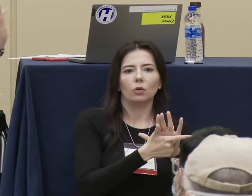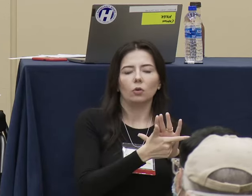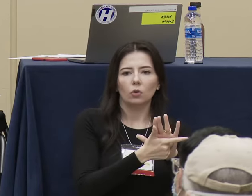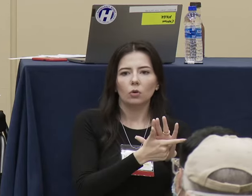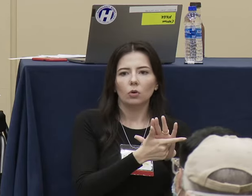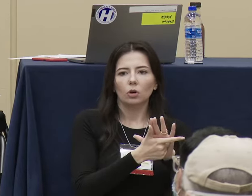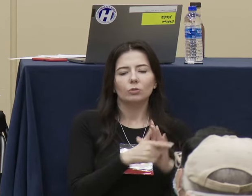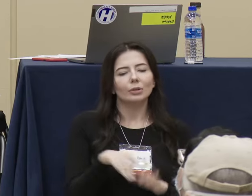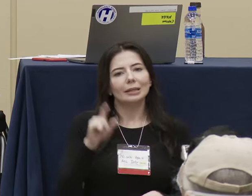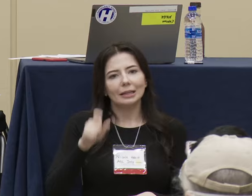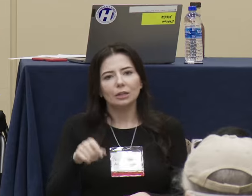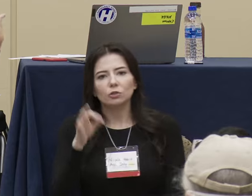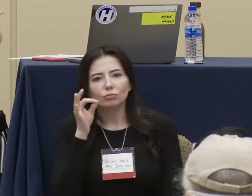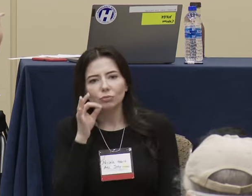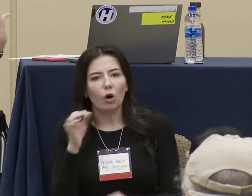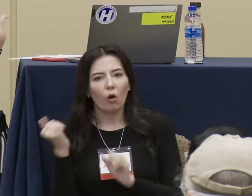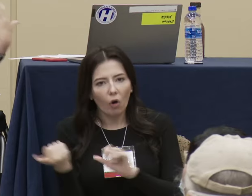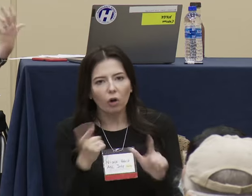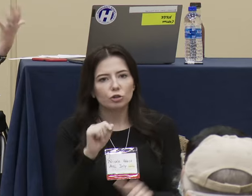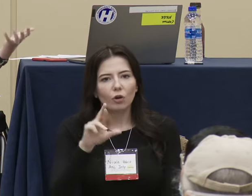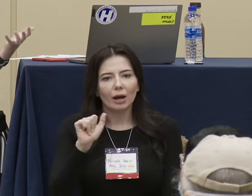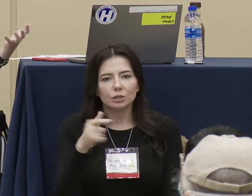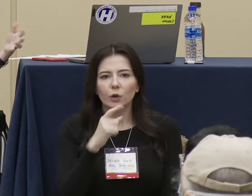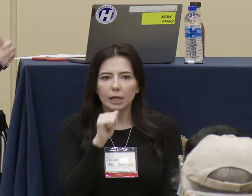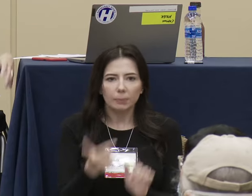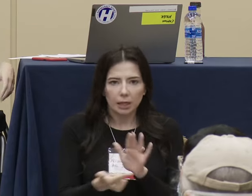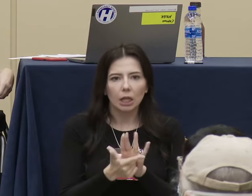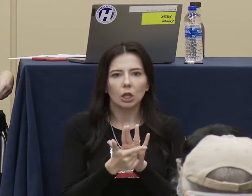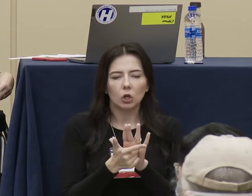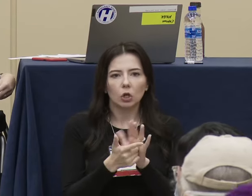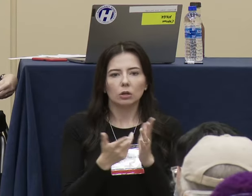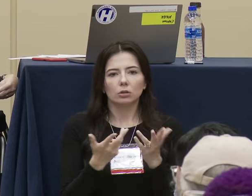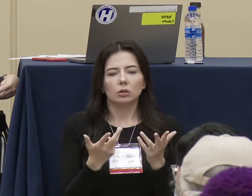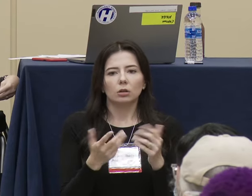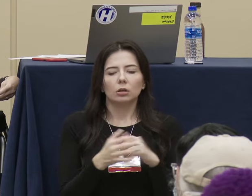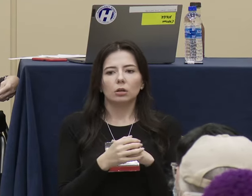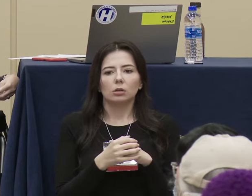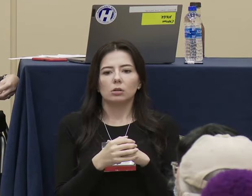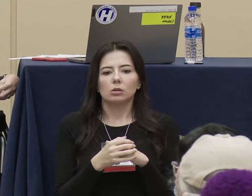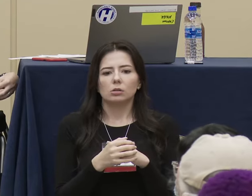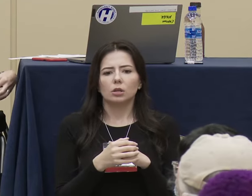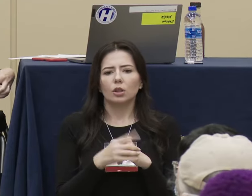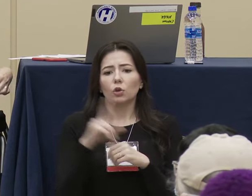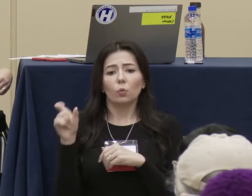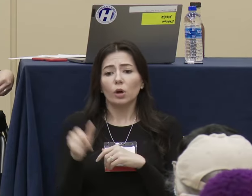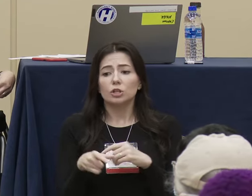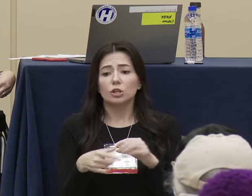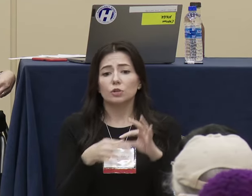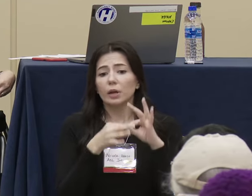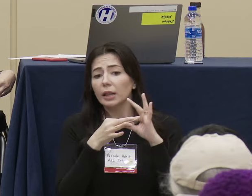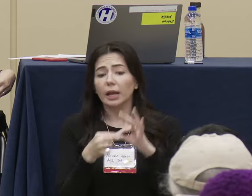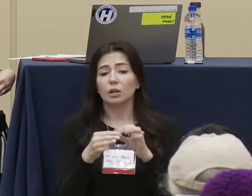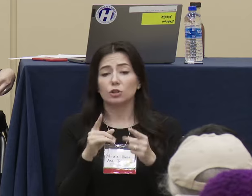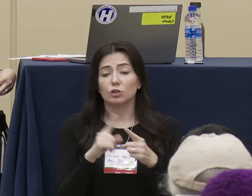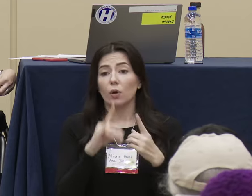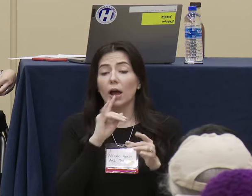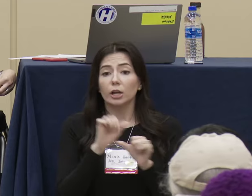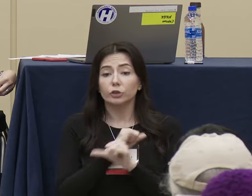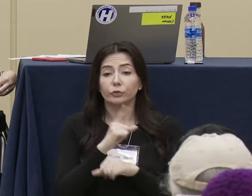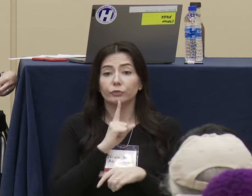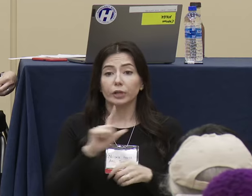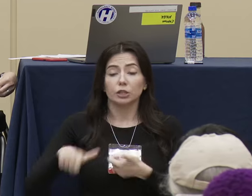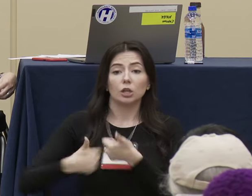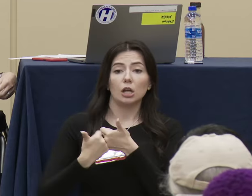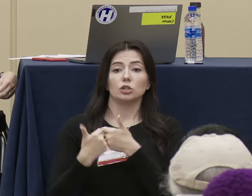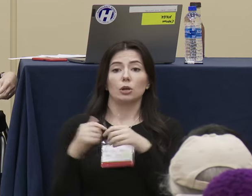amazing. But we don't actually go to the question of, what about people with actual, real challenging like